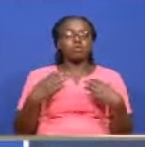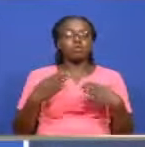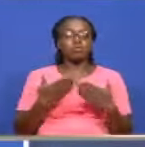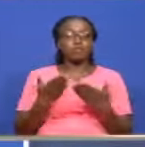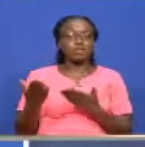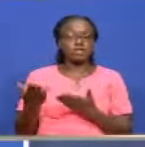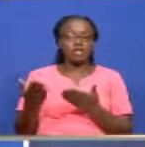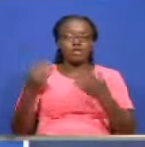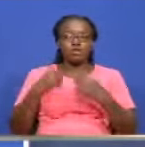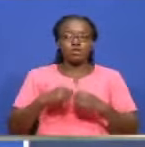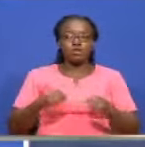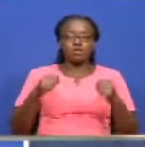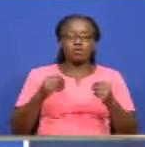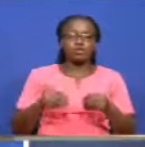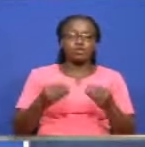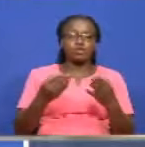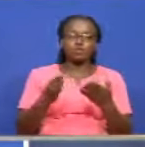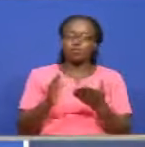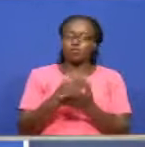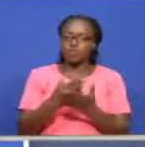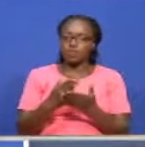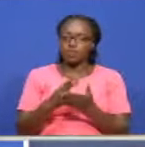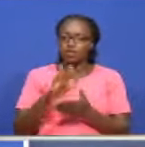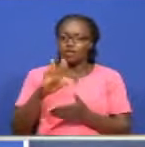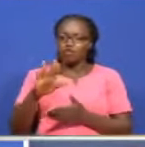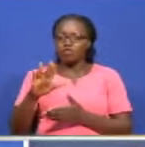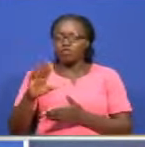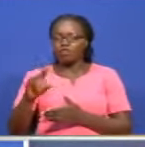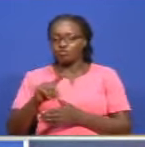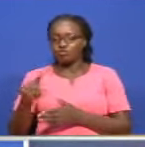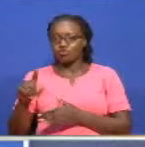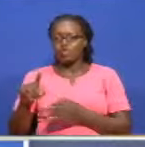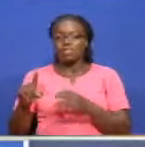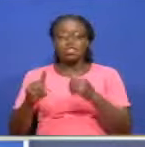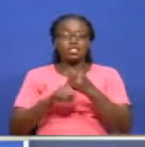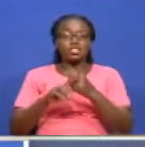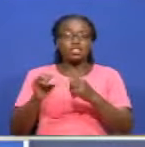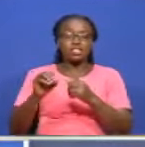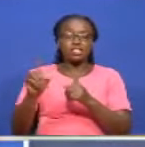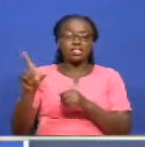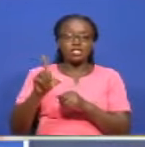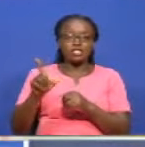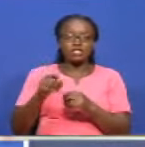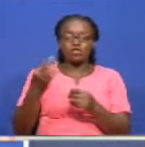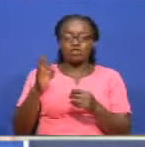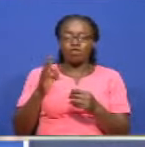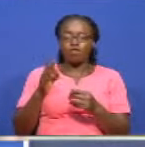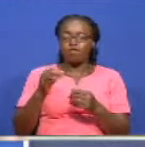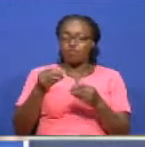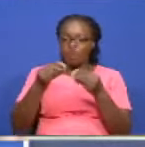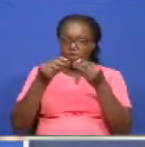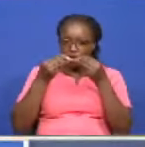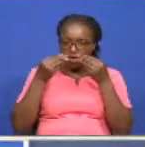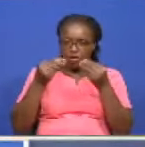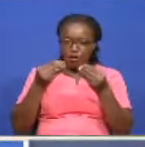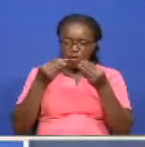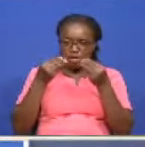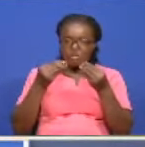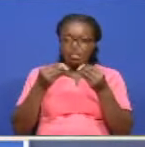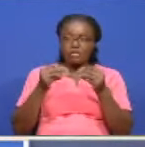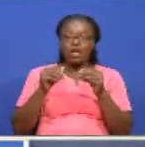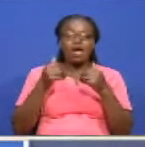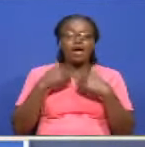With the capacity to produce between 400 and 600 liters of oxygen per minute, it can cater for a surplus